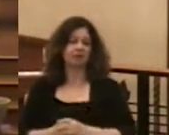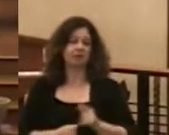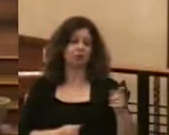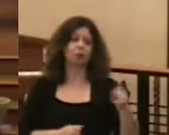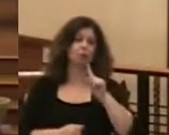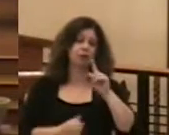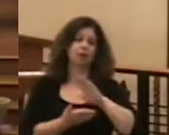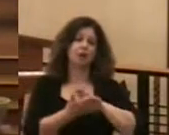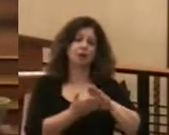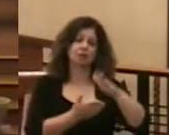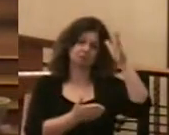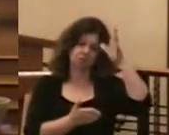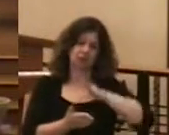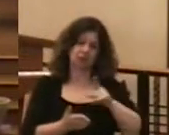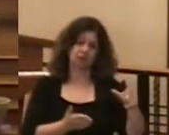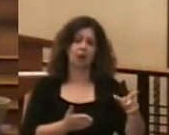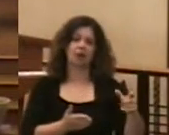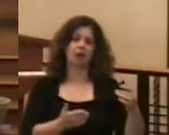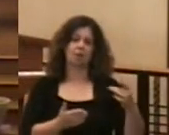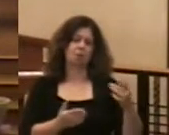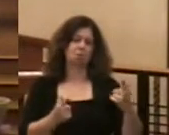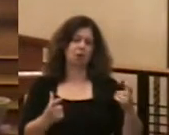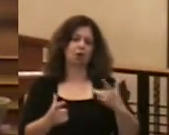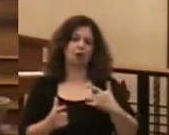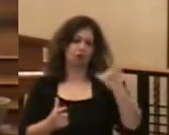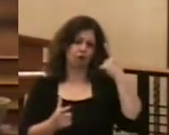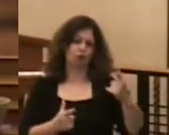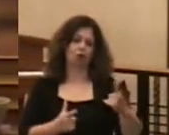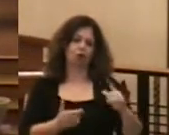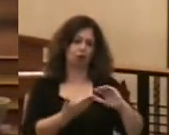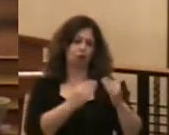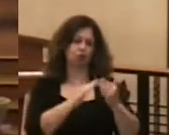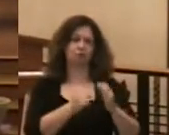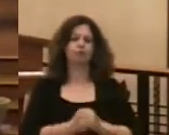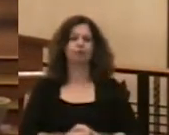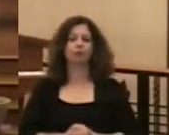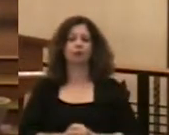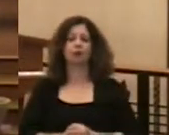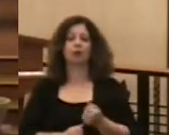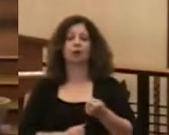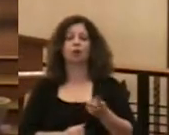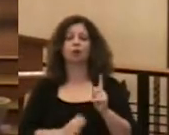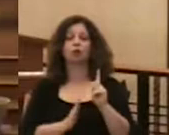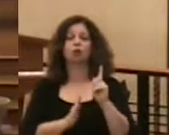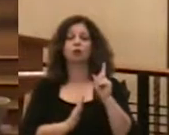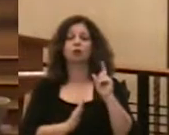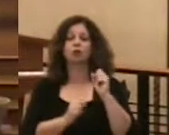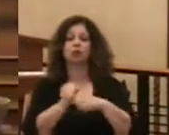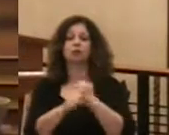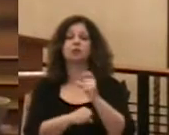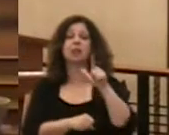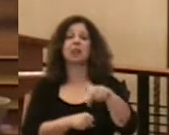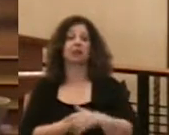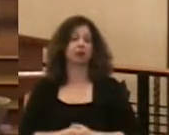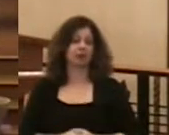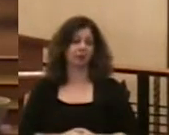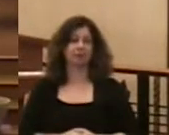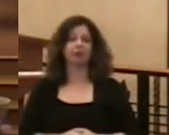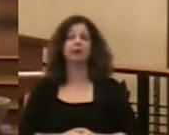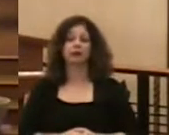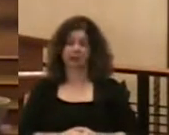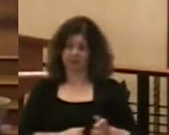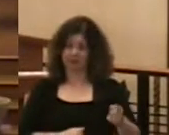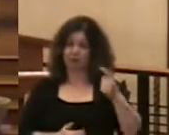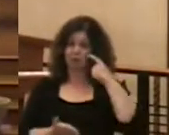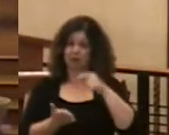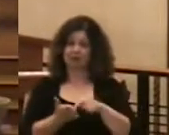community. A few years after I had left that community, the bank examiners found that Bob had